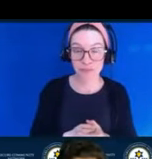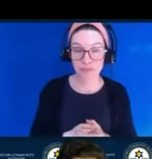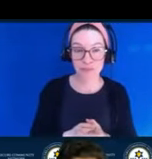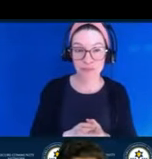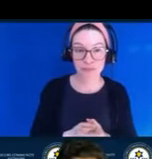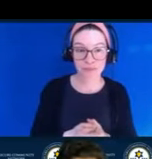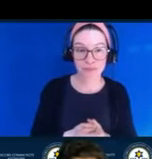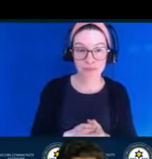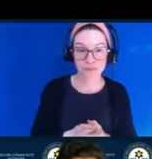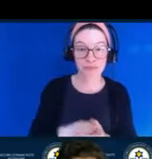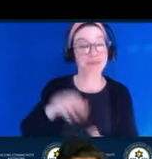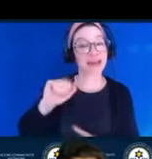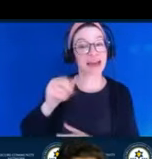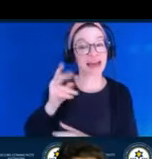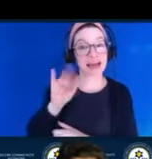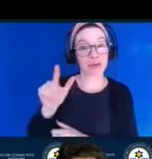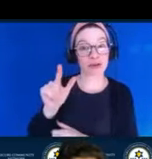We'll go to April.